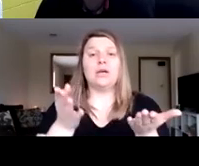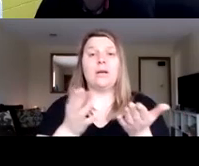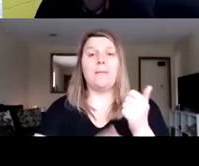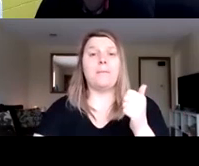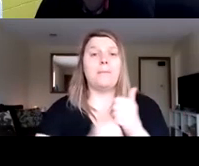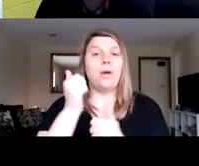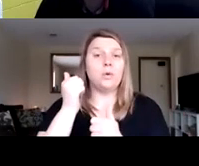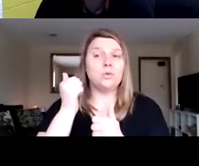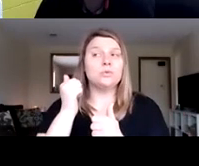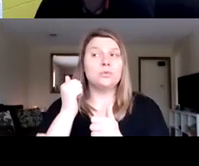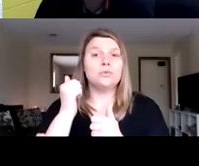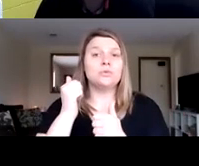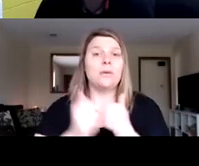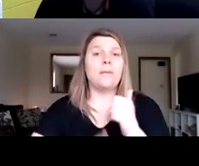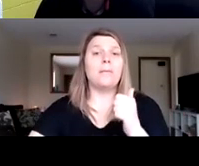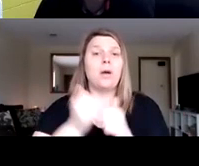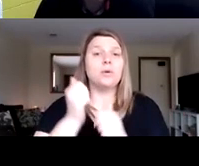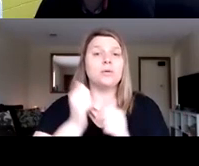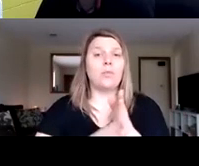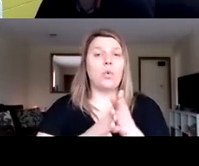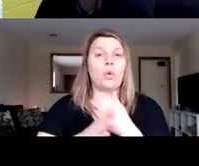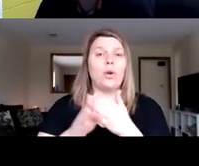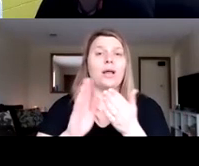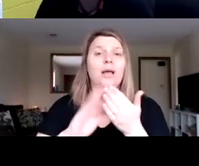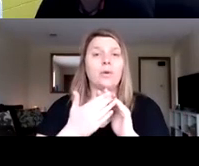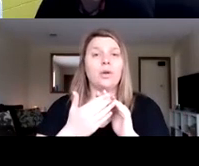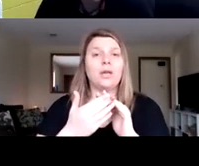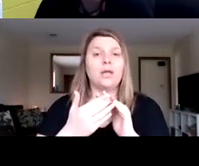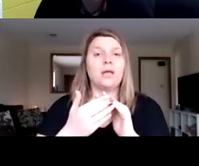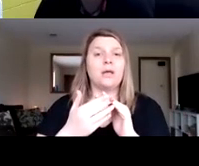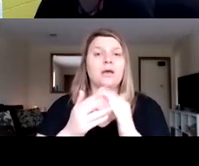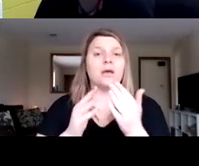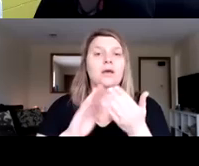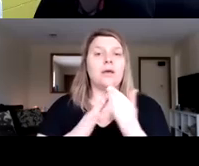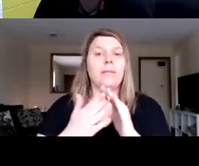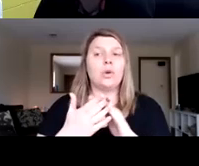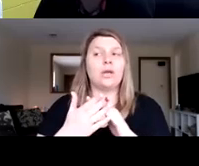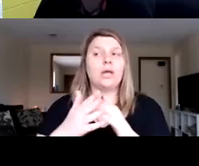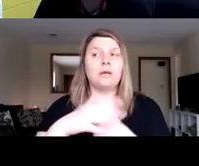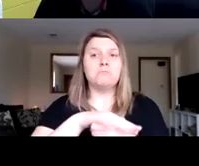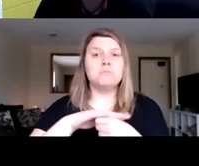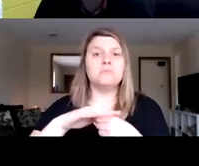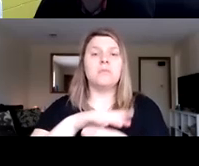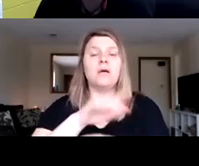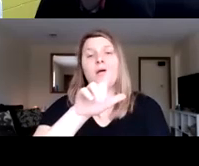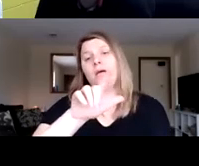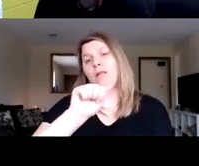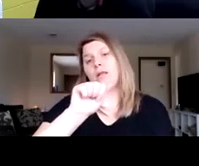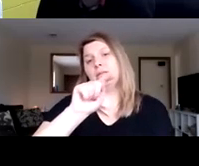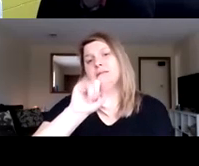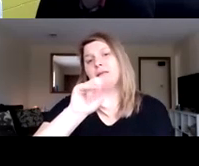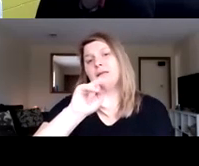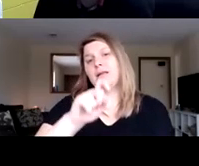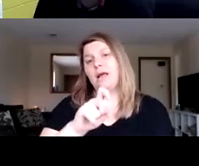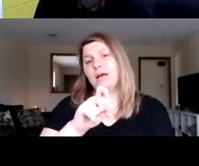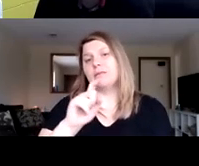majority minority community, a community in which Latinx